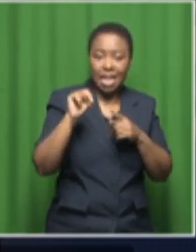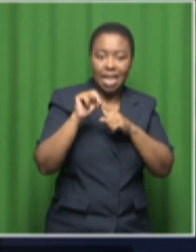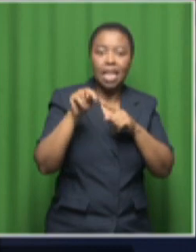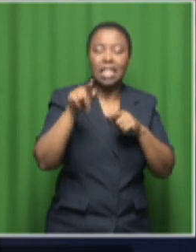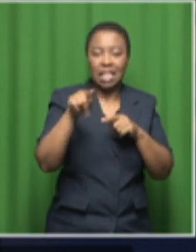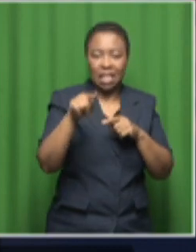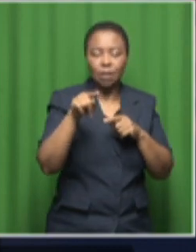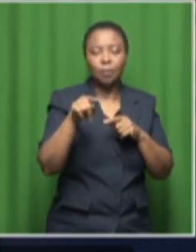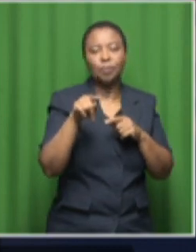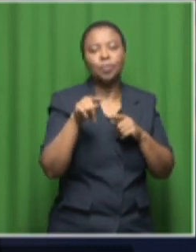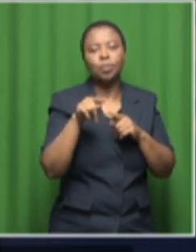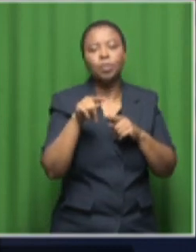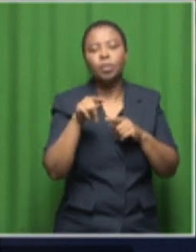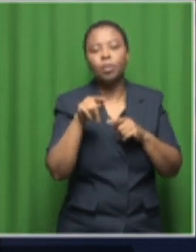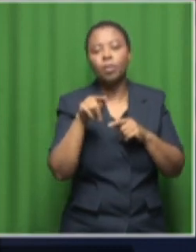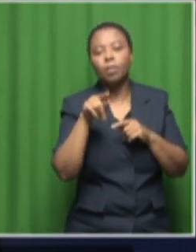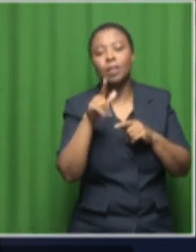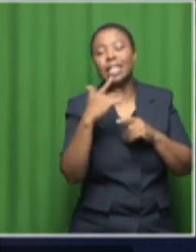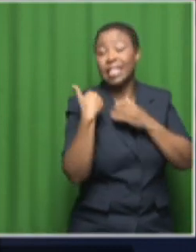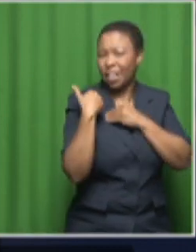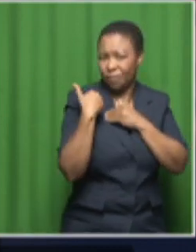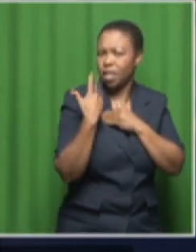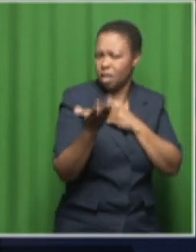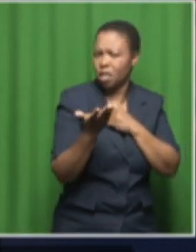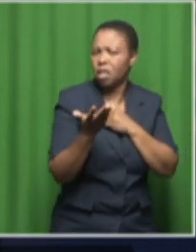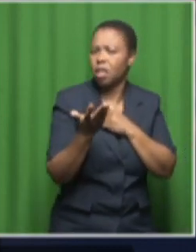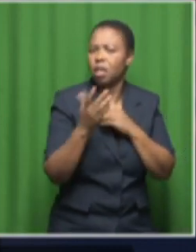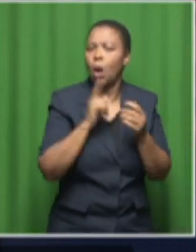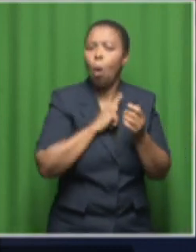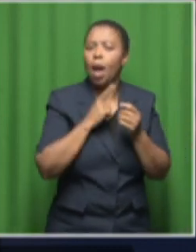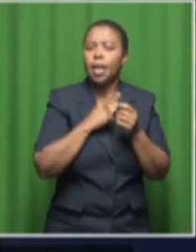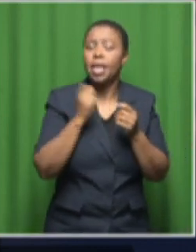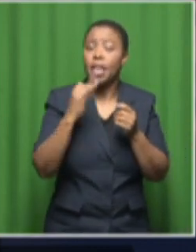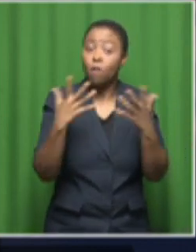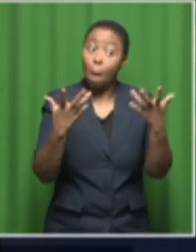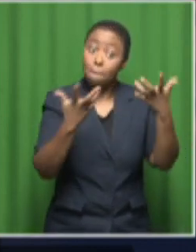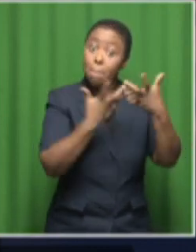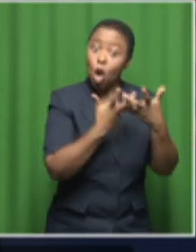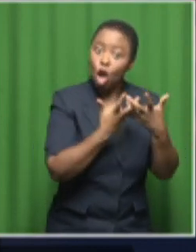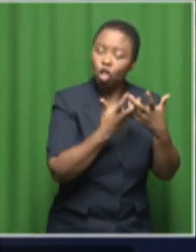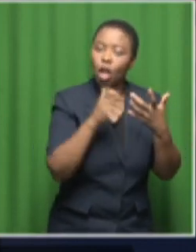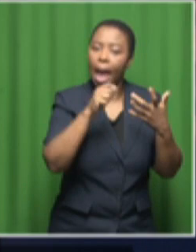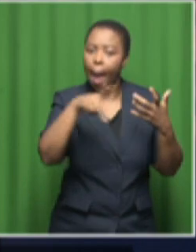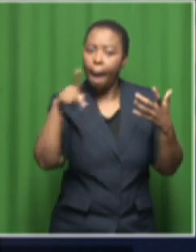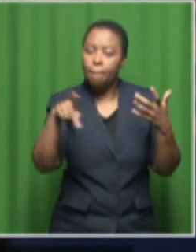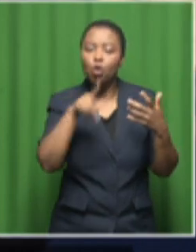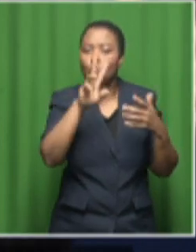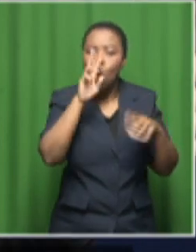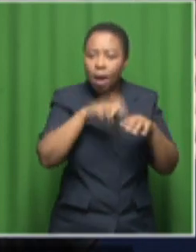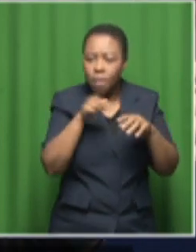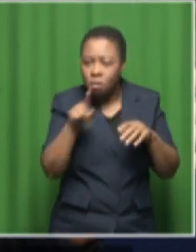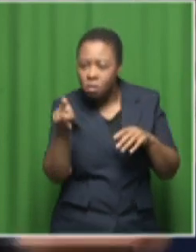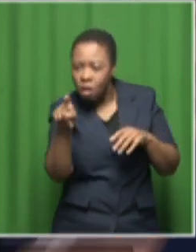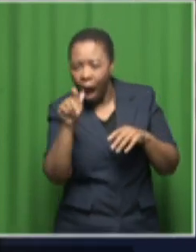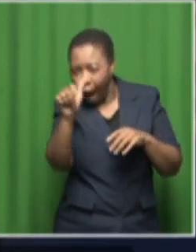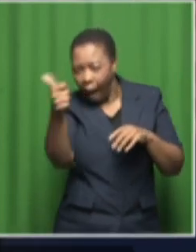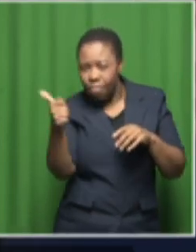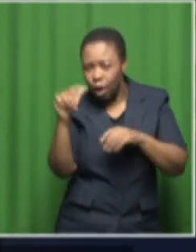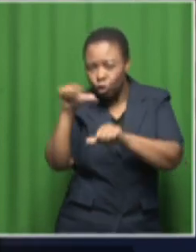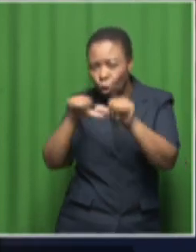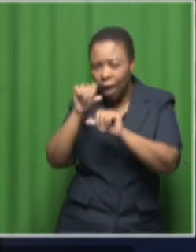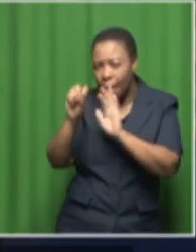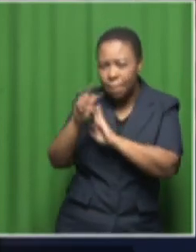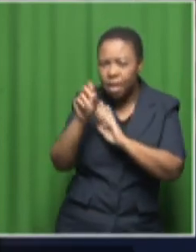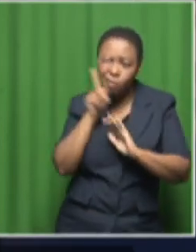of safety, and even in that you don't have to, if you match with someone on the app, you don't need to go and stalk them on other social